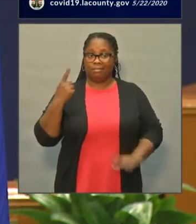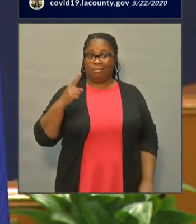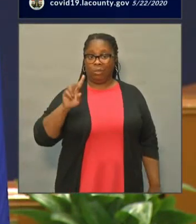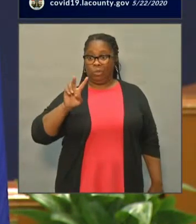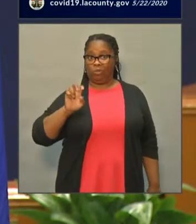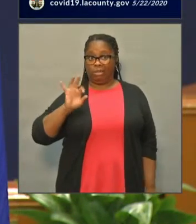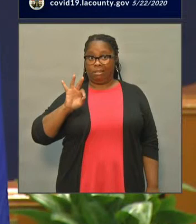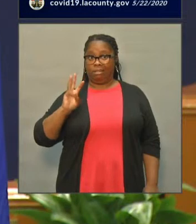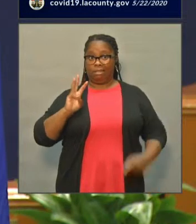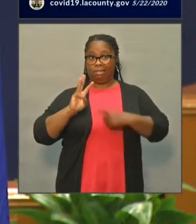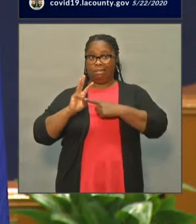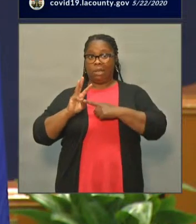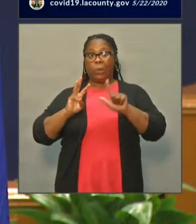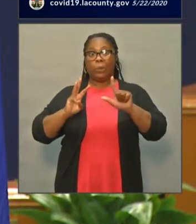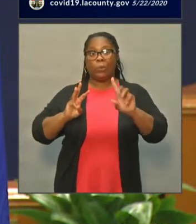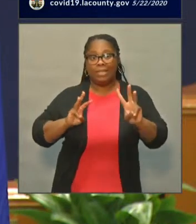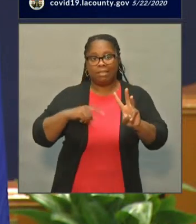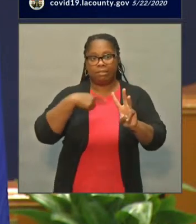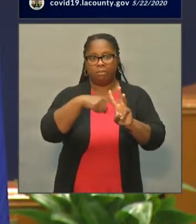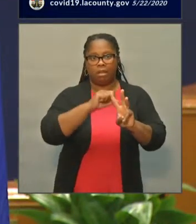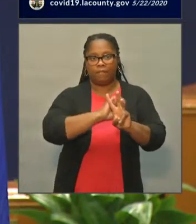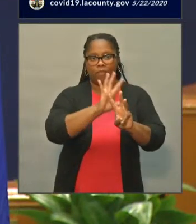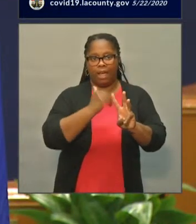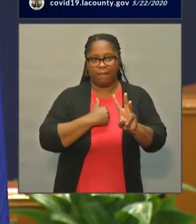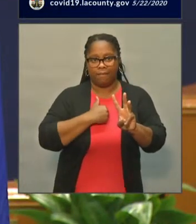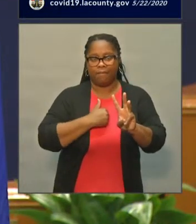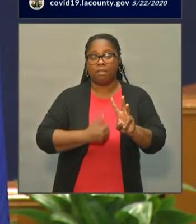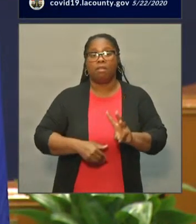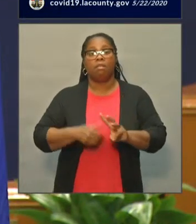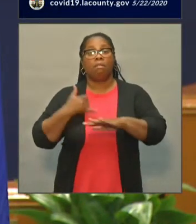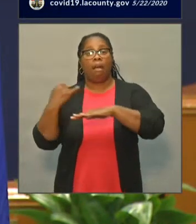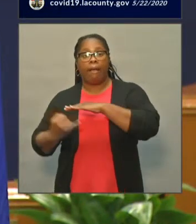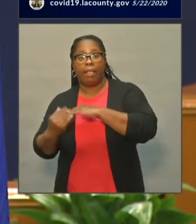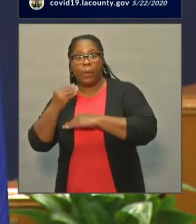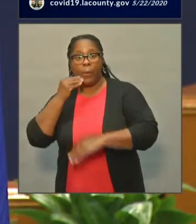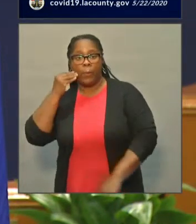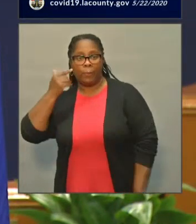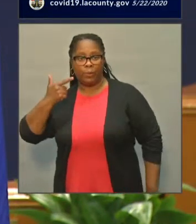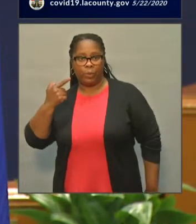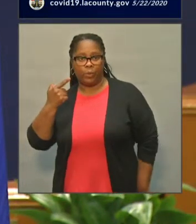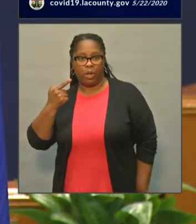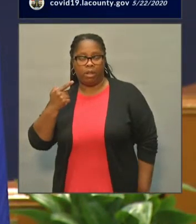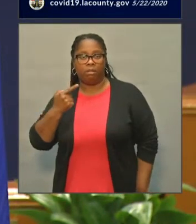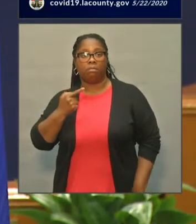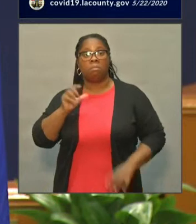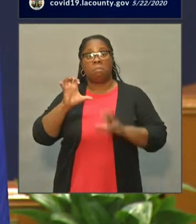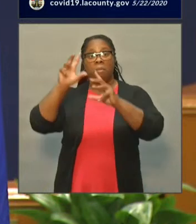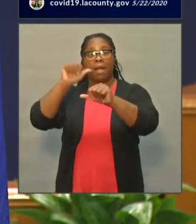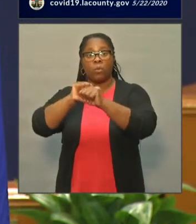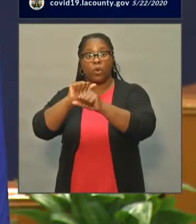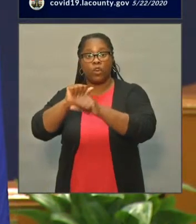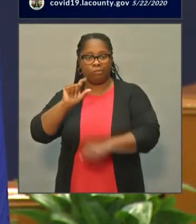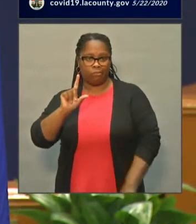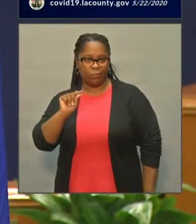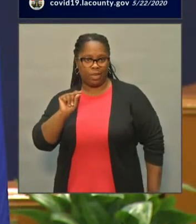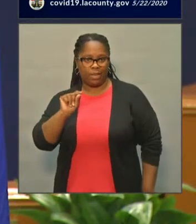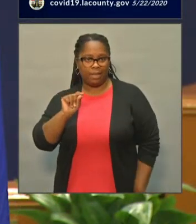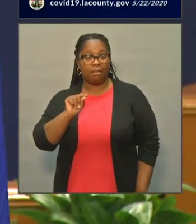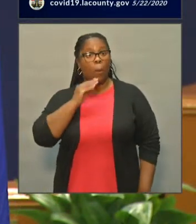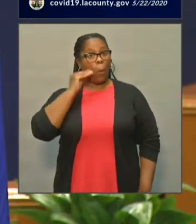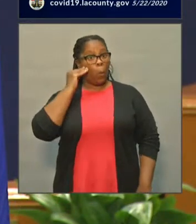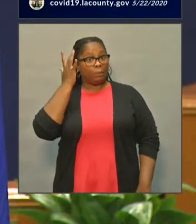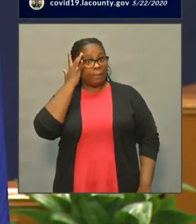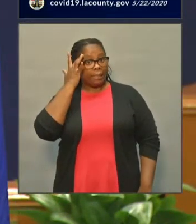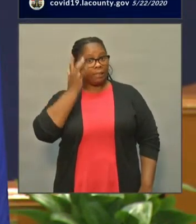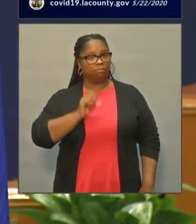have tested positive, 21 are isolated at home, 20 have returned to work, and 10 are homesick.